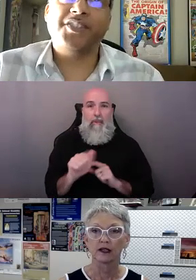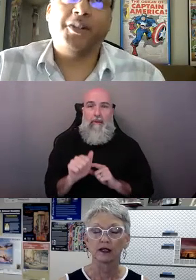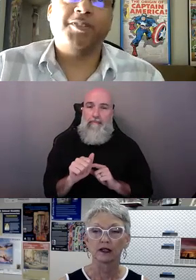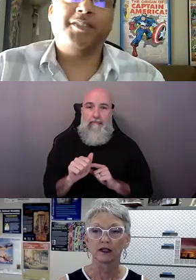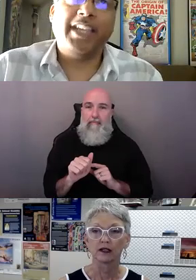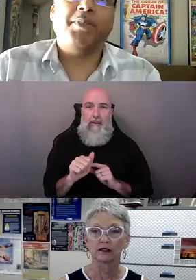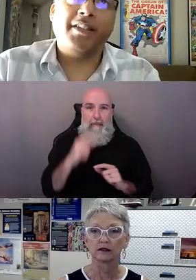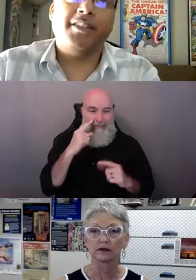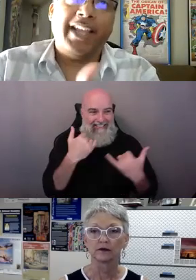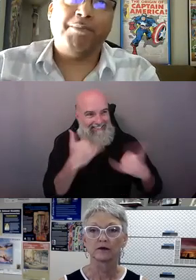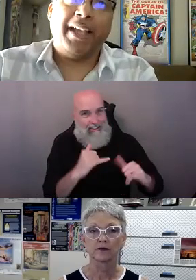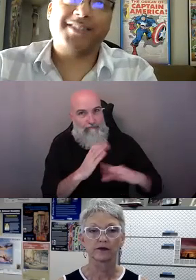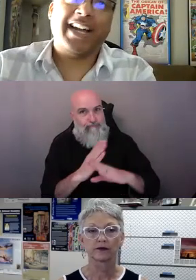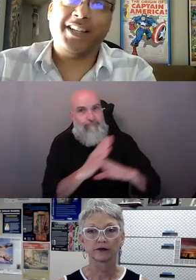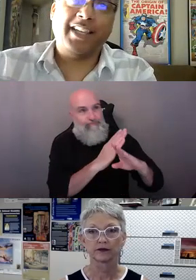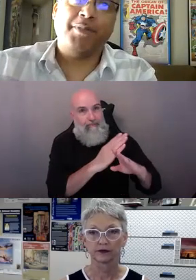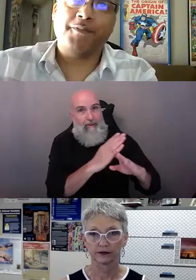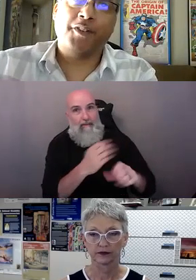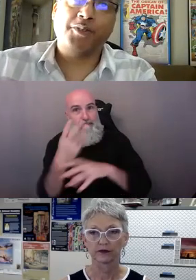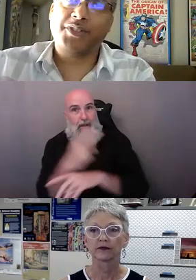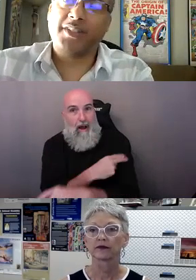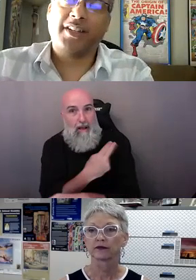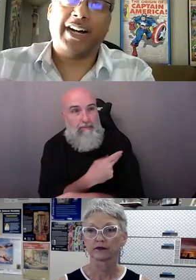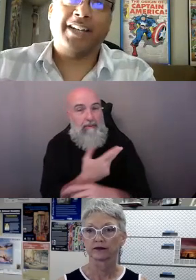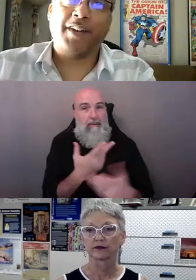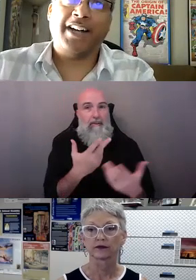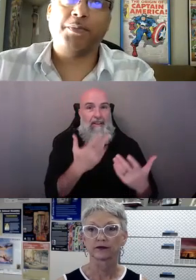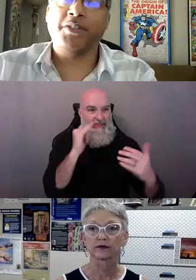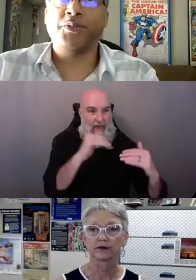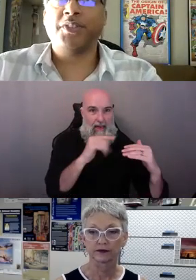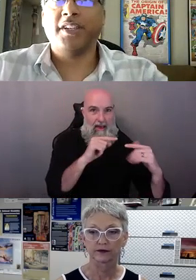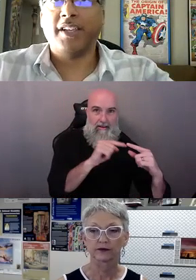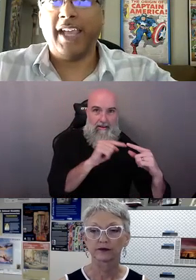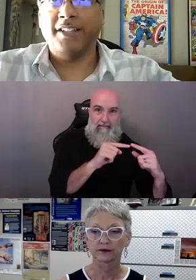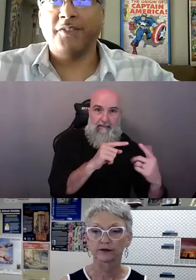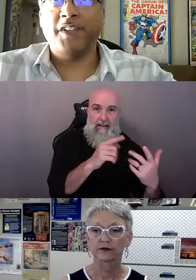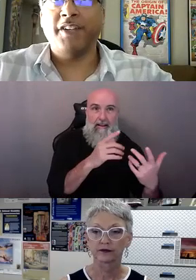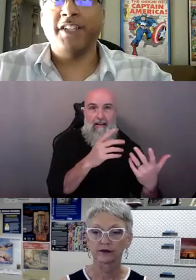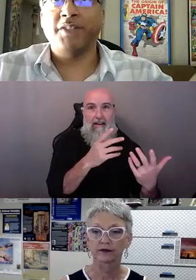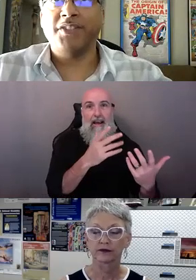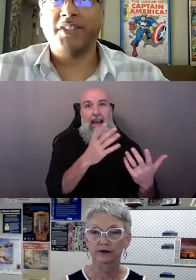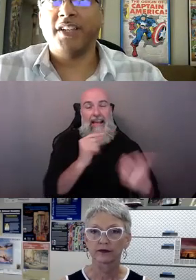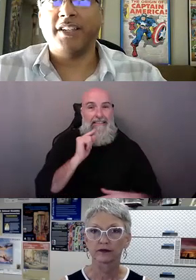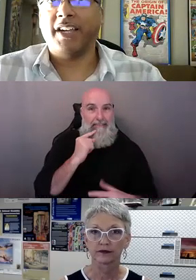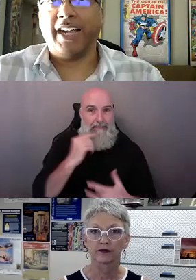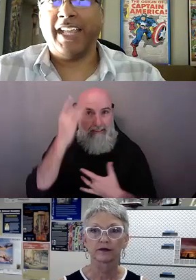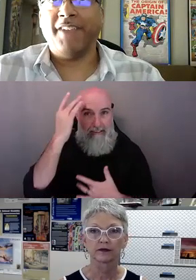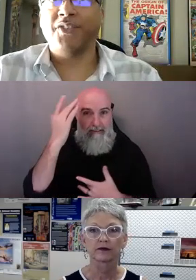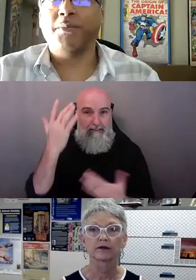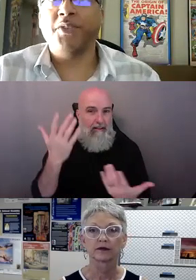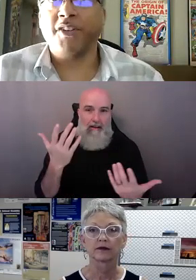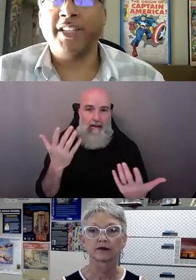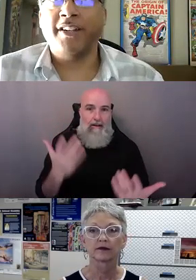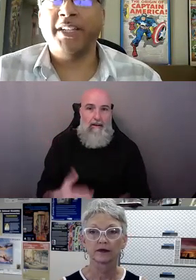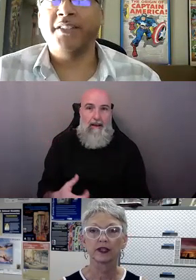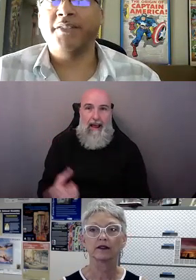because they're still keeping that baseline of keeping folks out of hospitals and severe illness. I gave you those